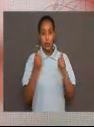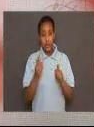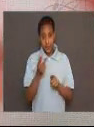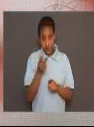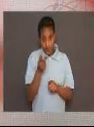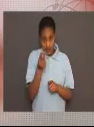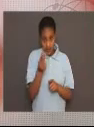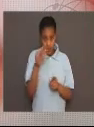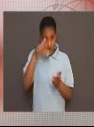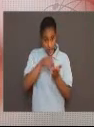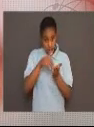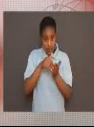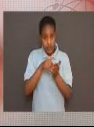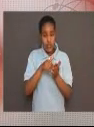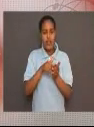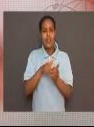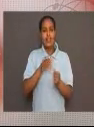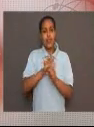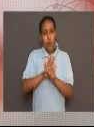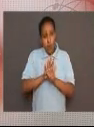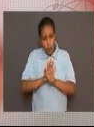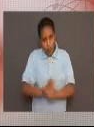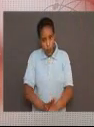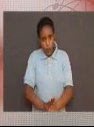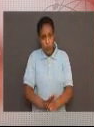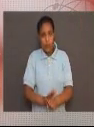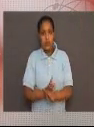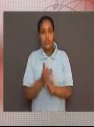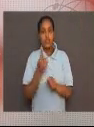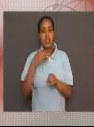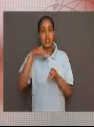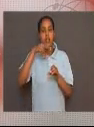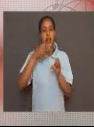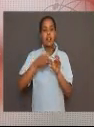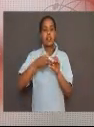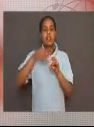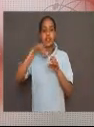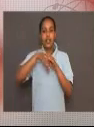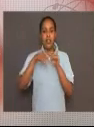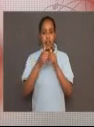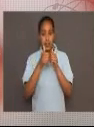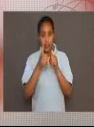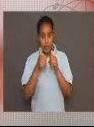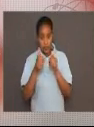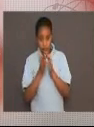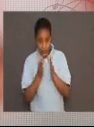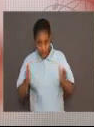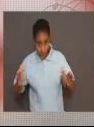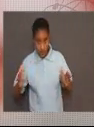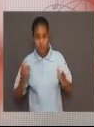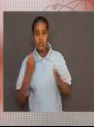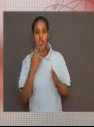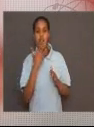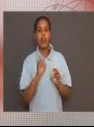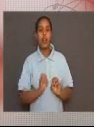syringe was rapidly decompressed, the gas inside it expanded, so the color